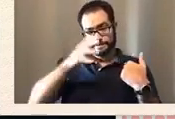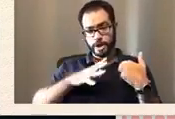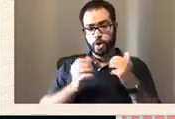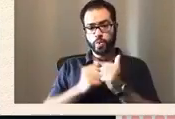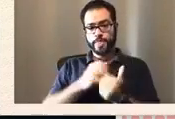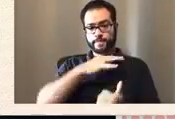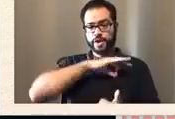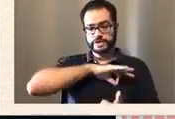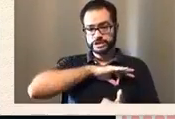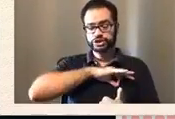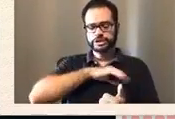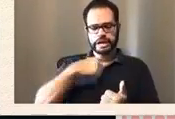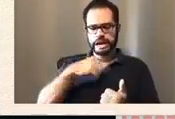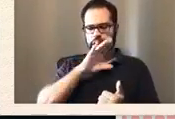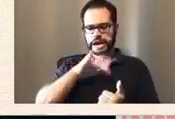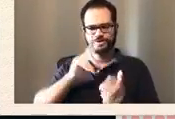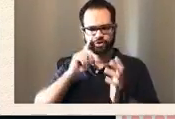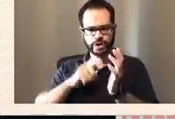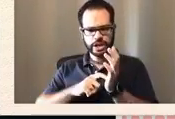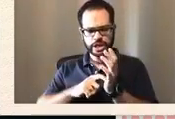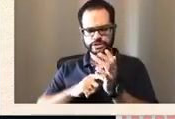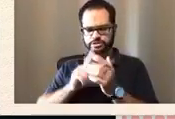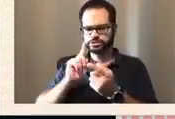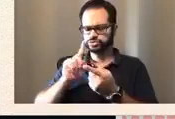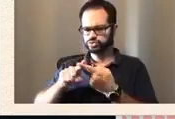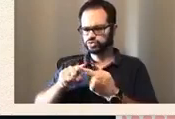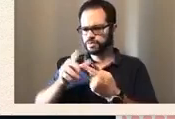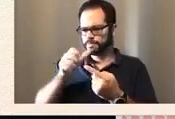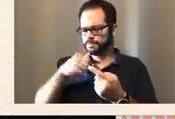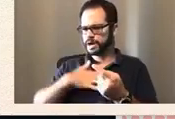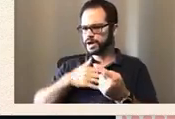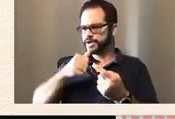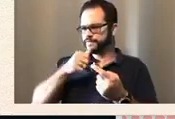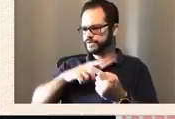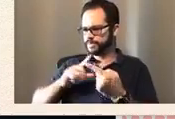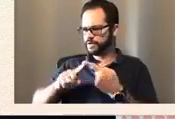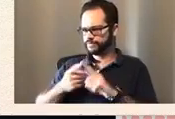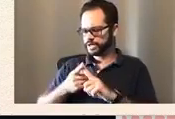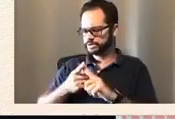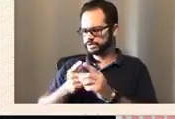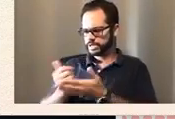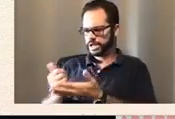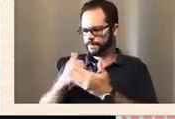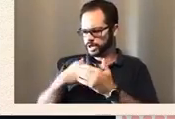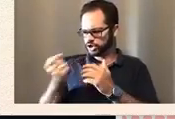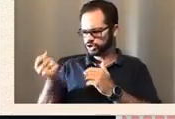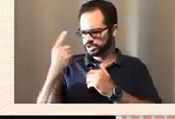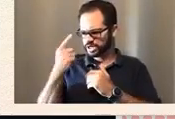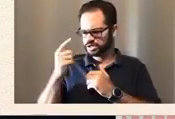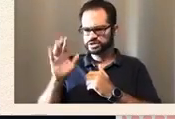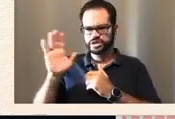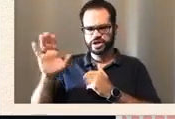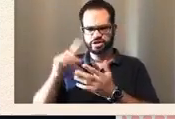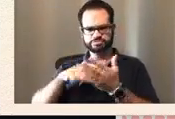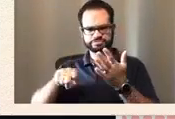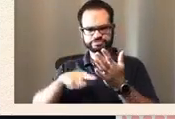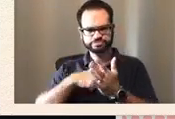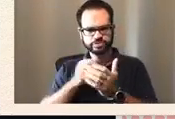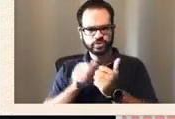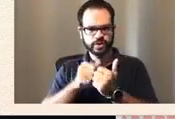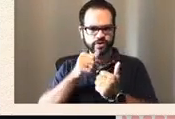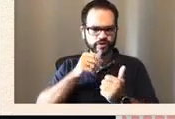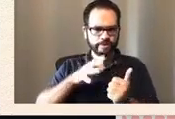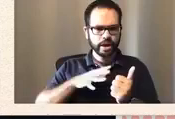my female classmates started helping me understand some of the sexism that was going on within the